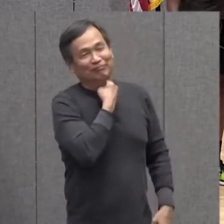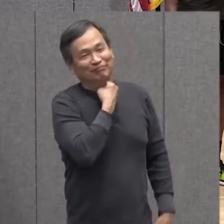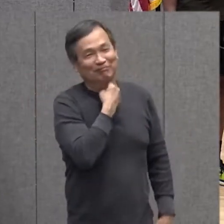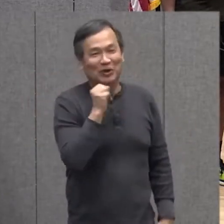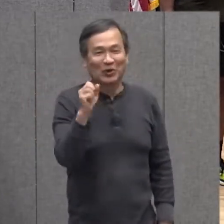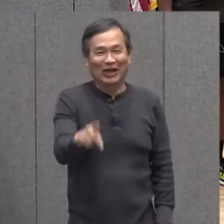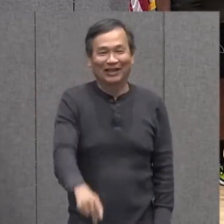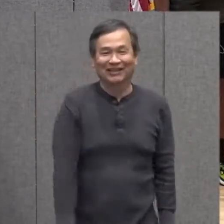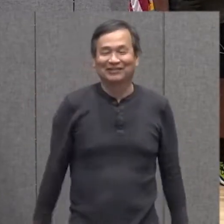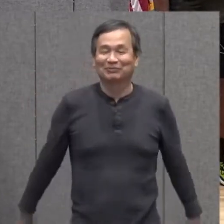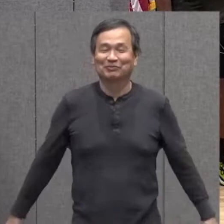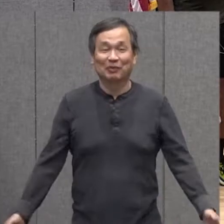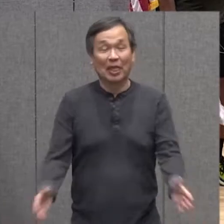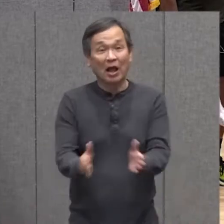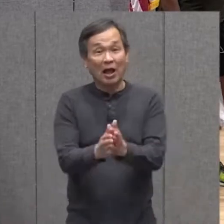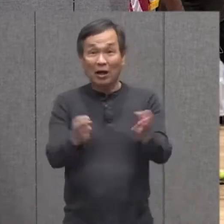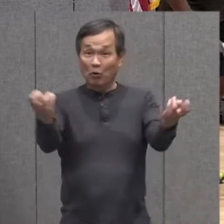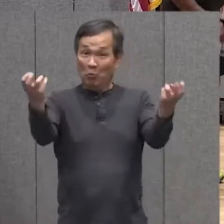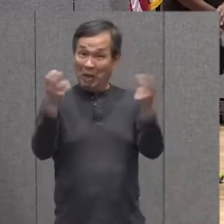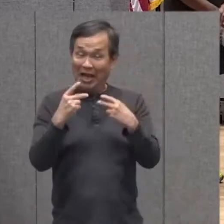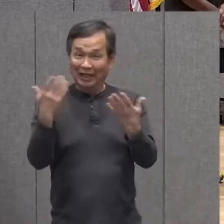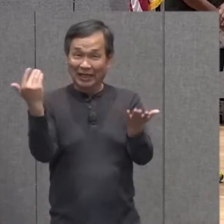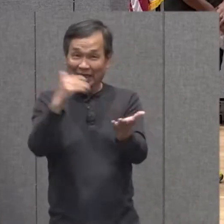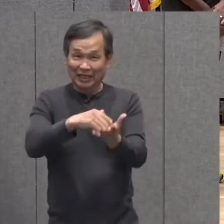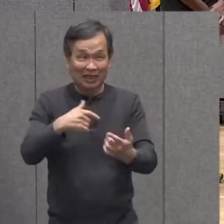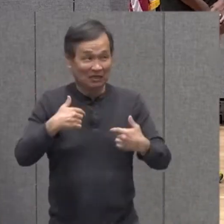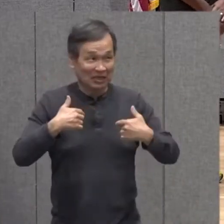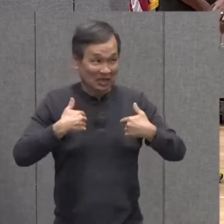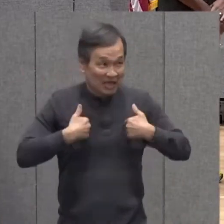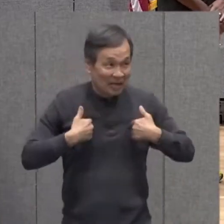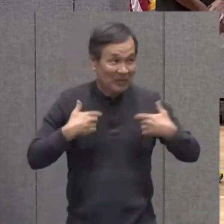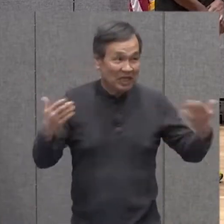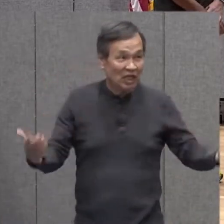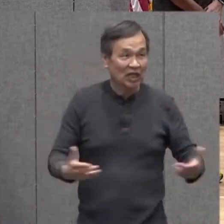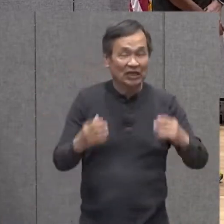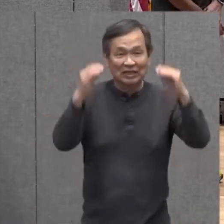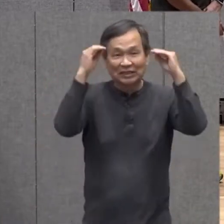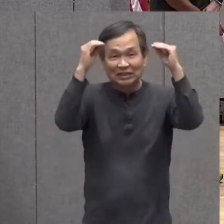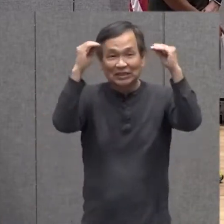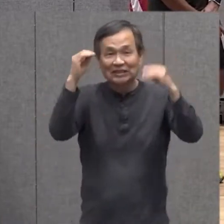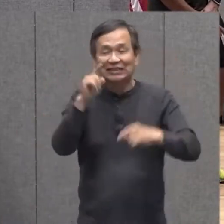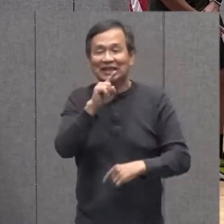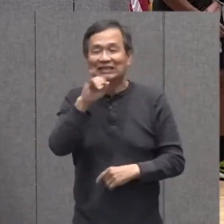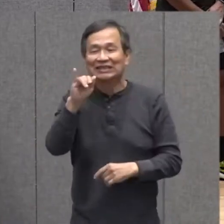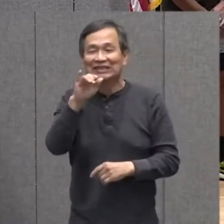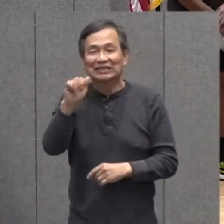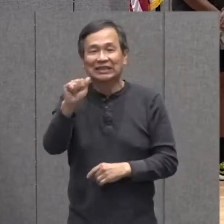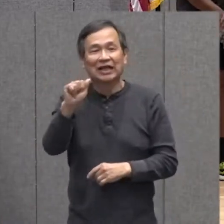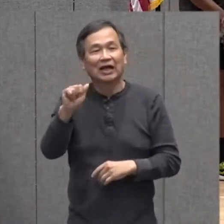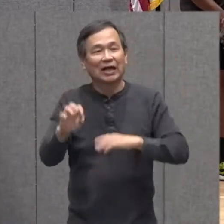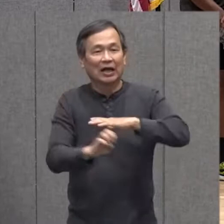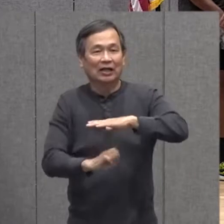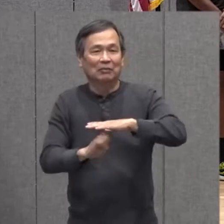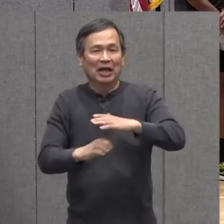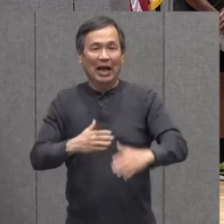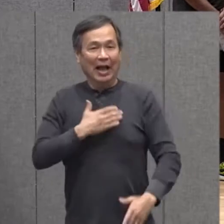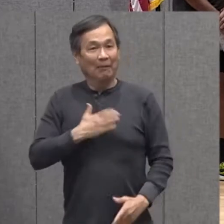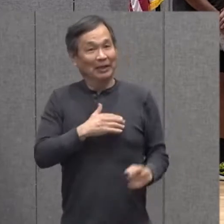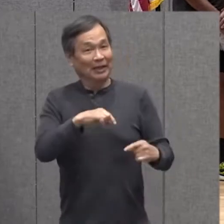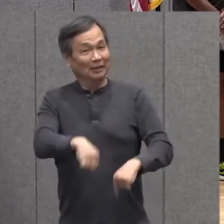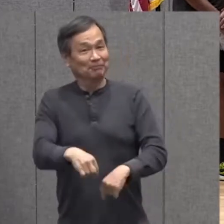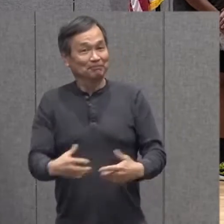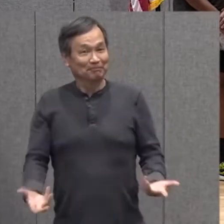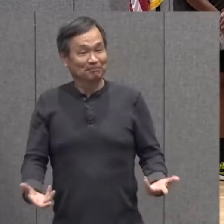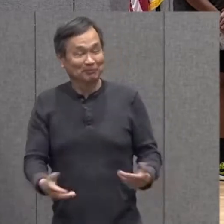All right. Well, welcome back, everybody. Again, I'm Mr. Dunham. I teach at Zia Elementary School. I'm very happy to be here.